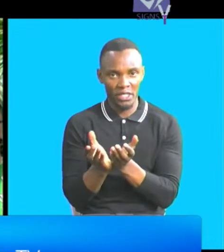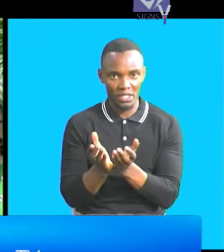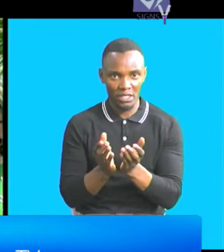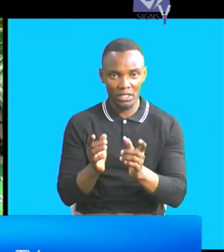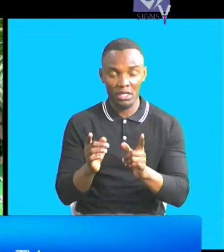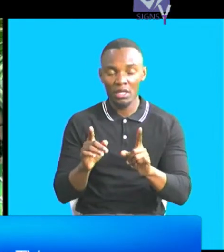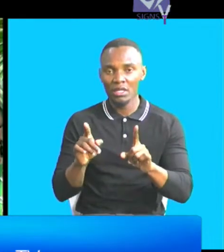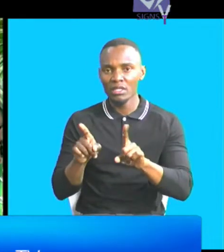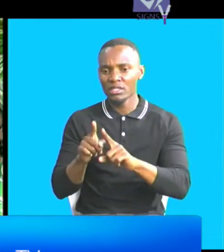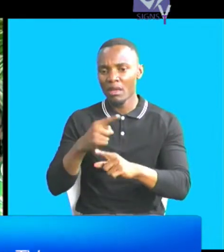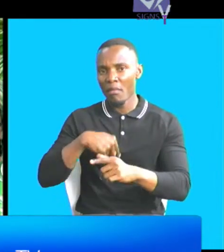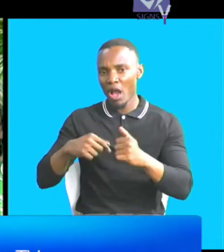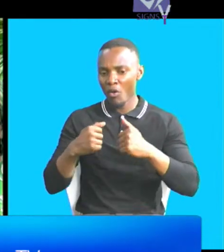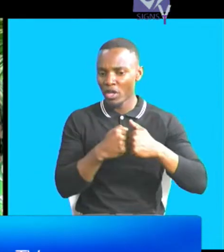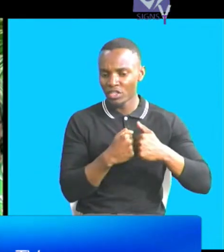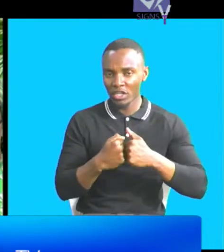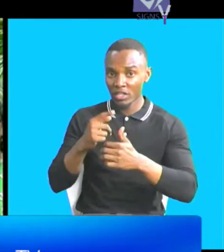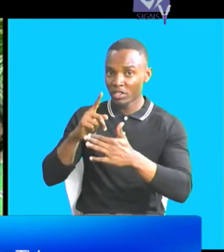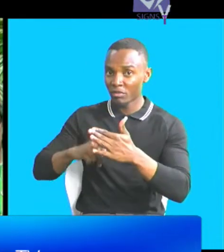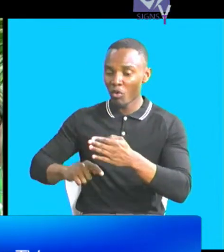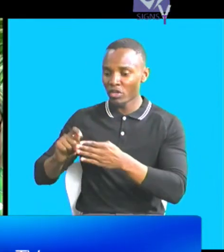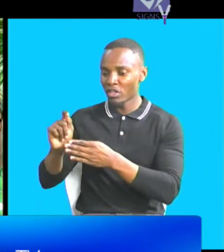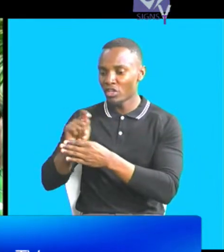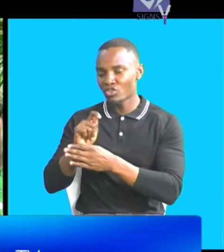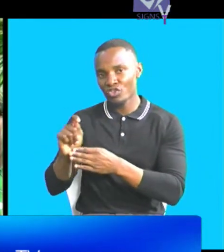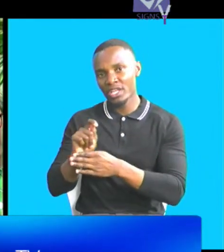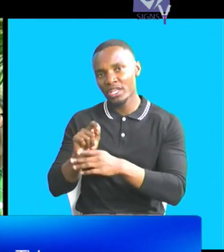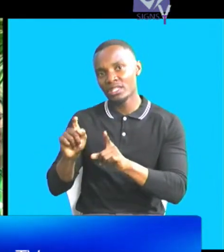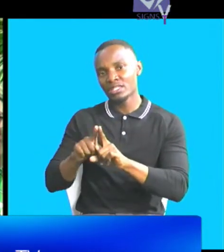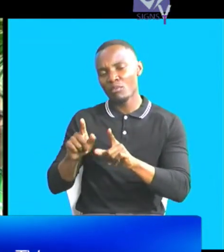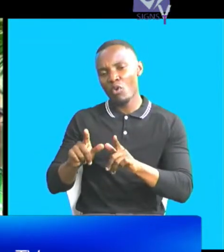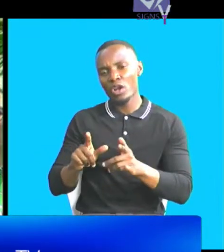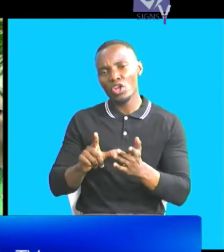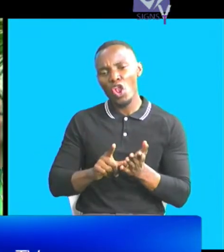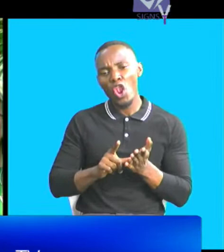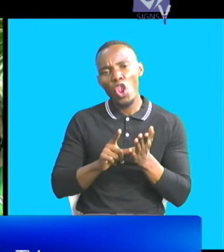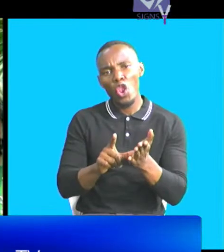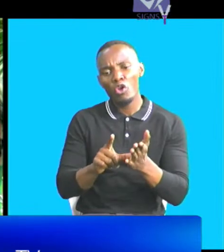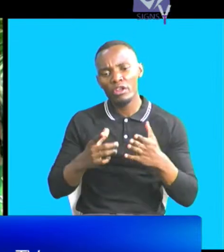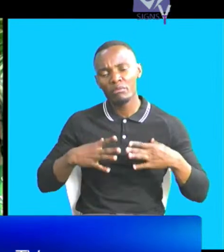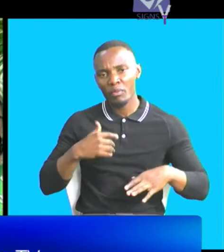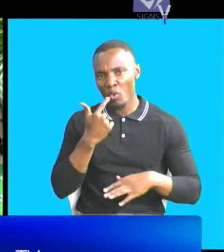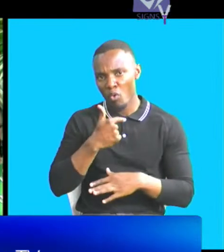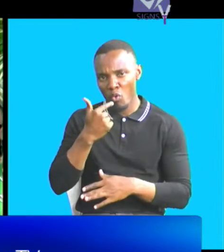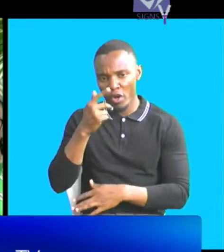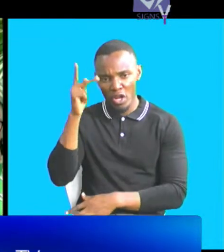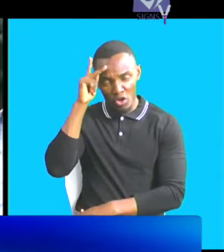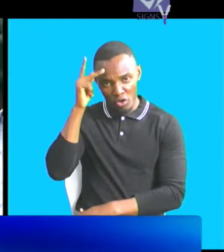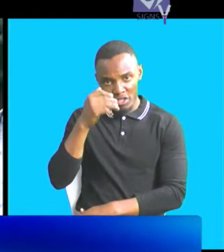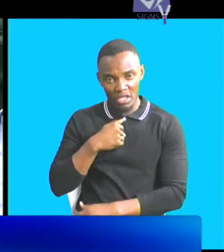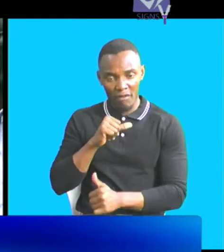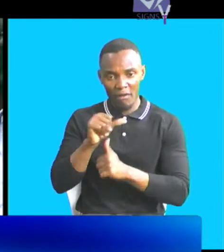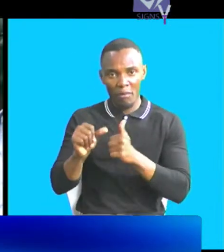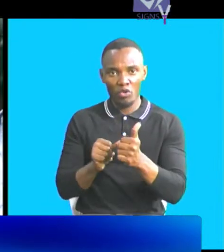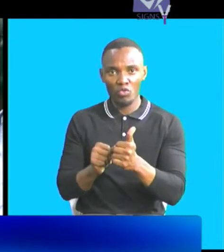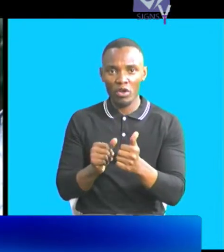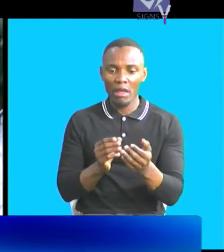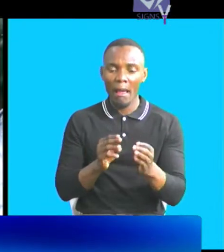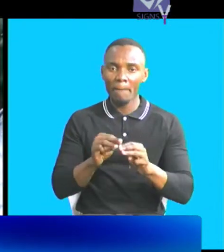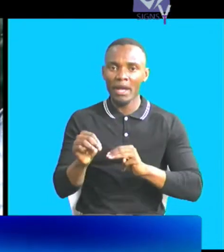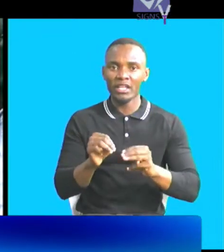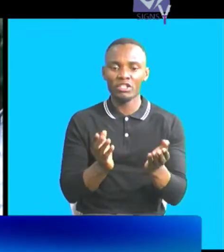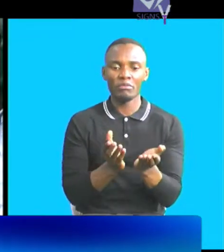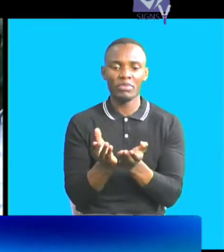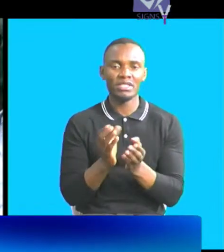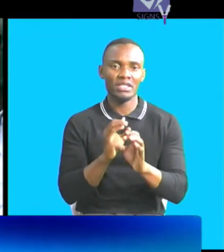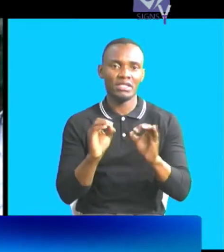our challenge has been training and lending to people who may not have knowledge on running their businesses. Right. So we